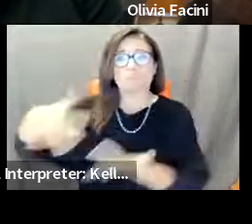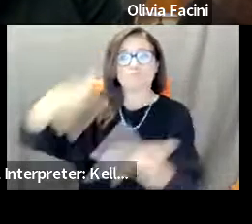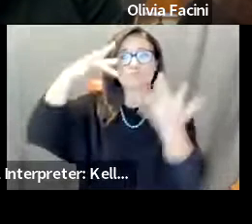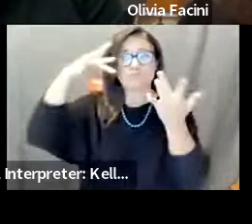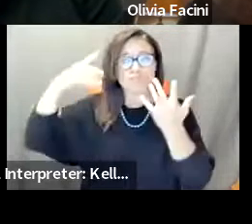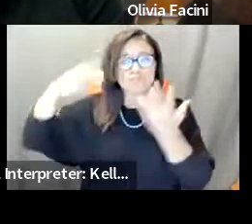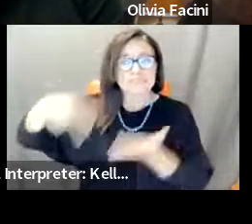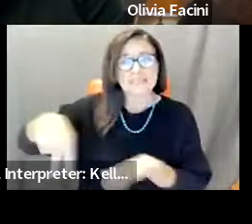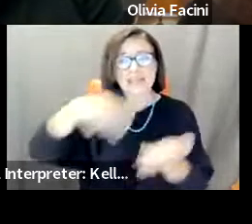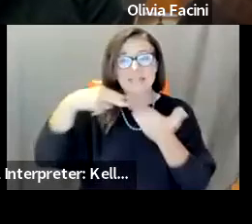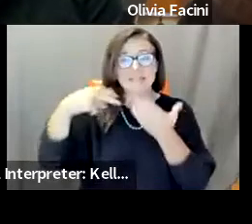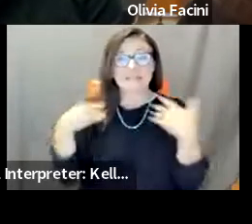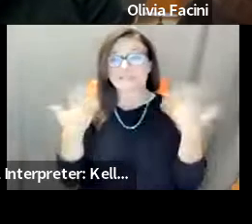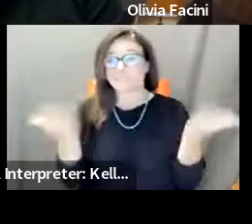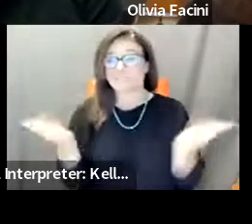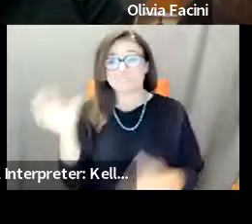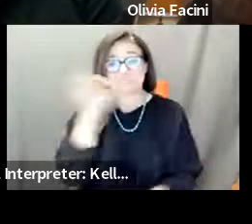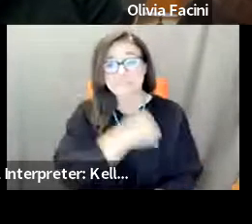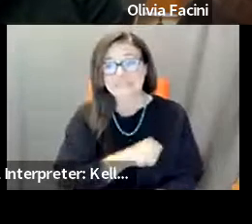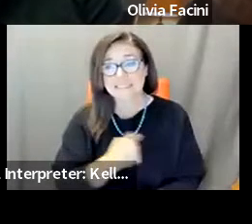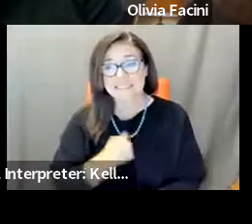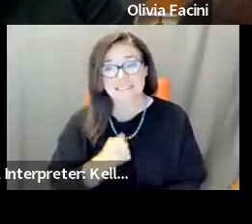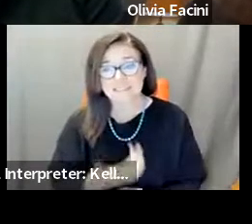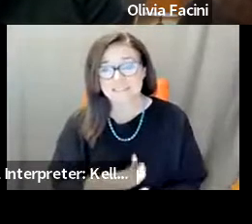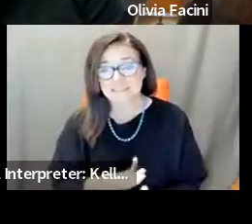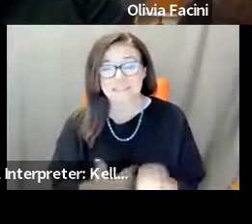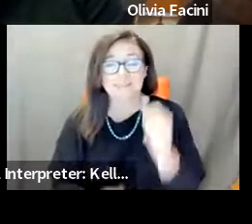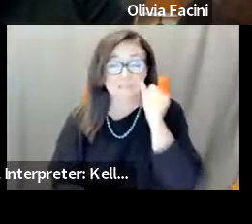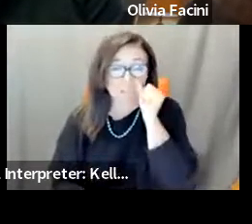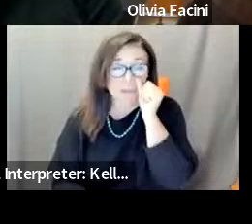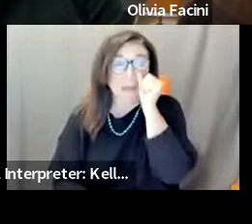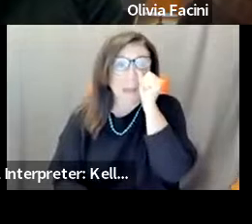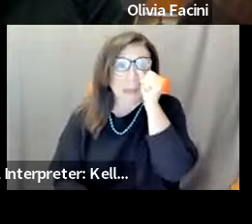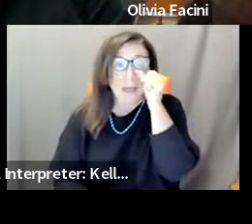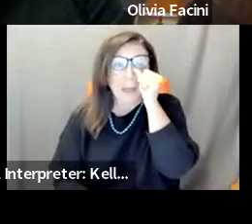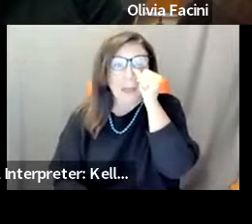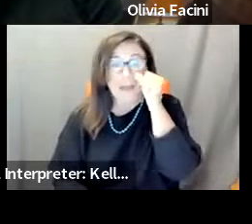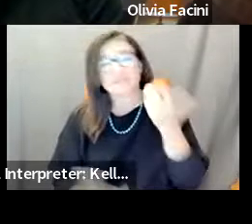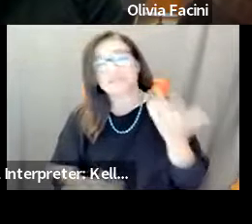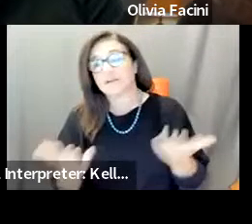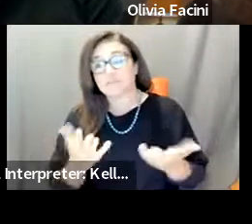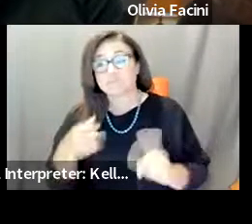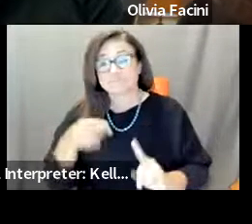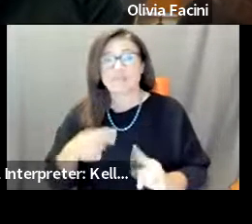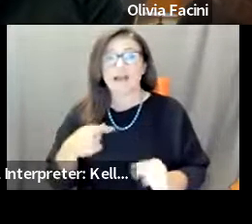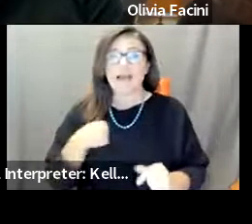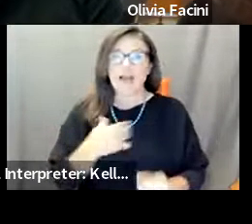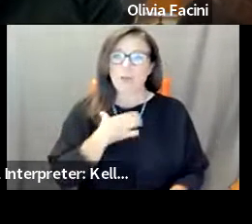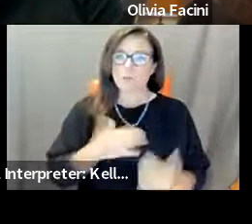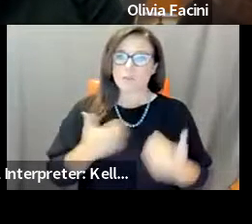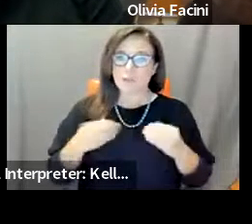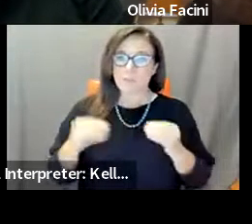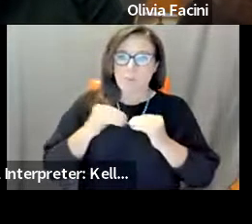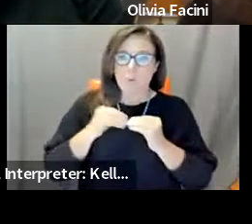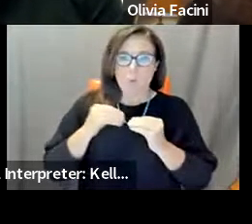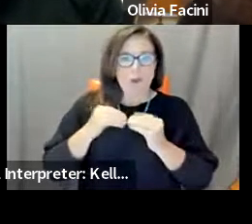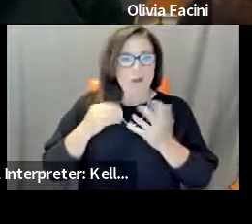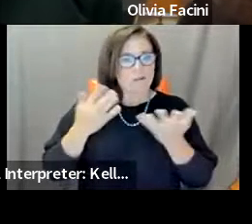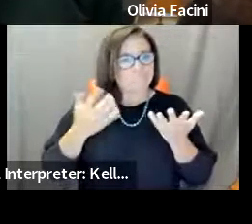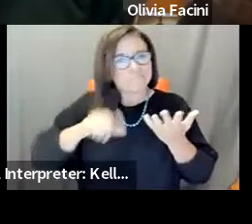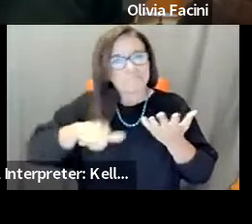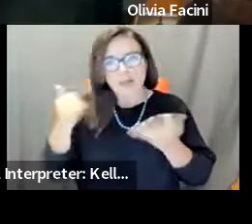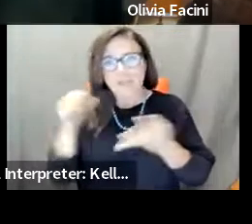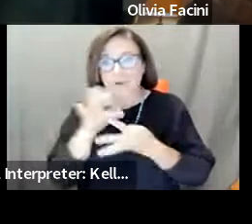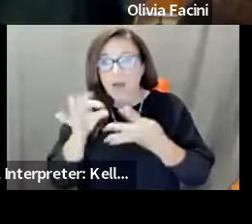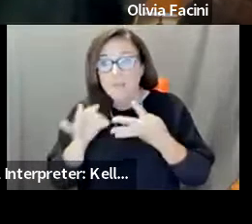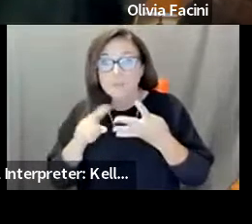on the way that their body is moving. So I was wishing that, maybe an